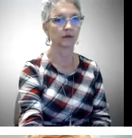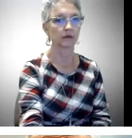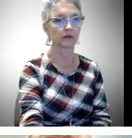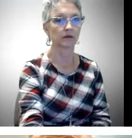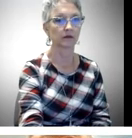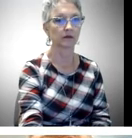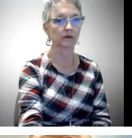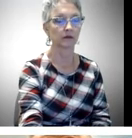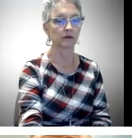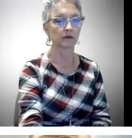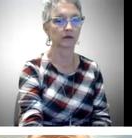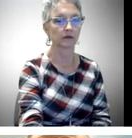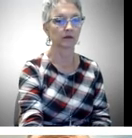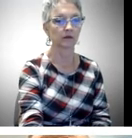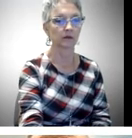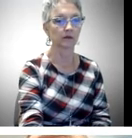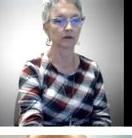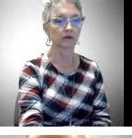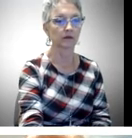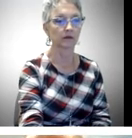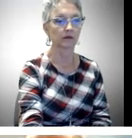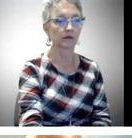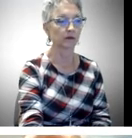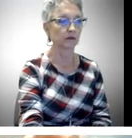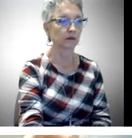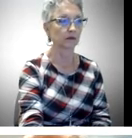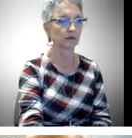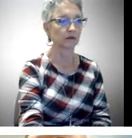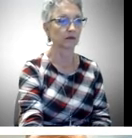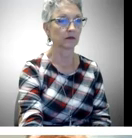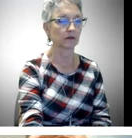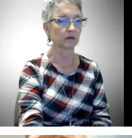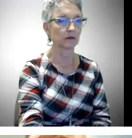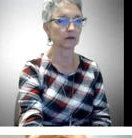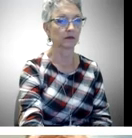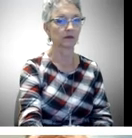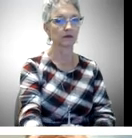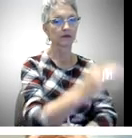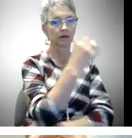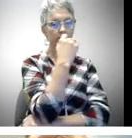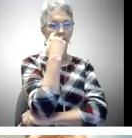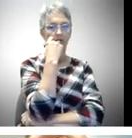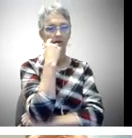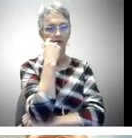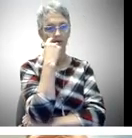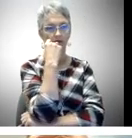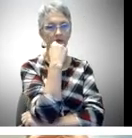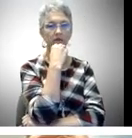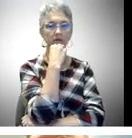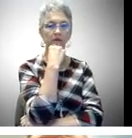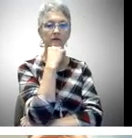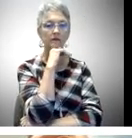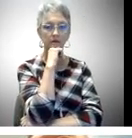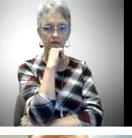under a guardianship. The other thing that with a guardianship that's pretty hard is that for the guardian's